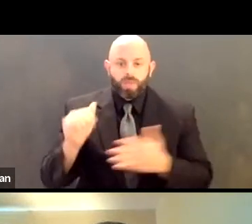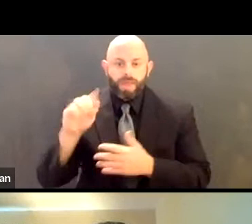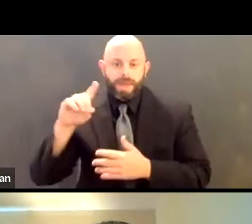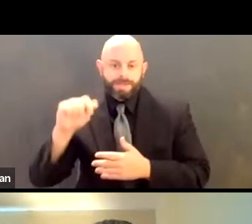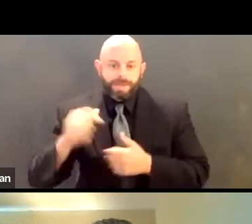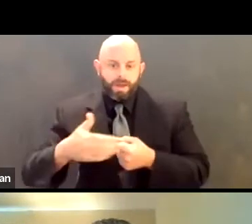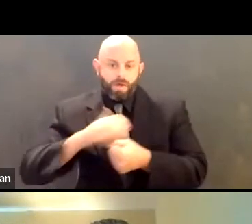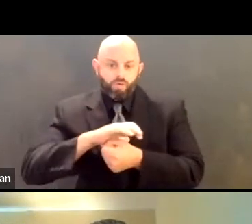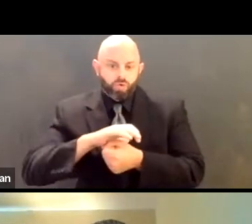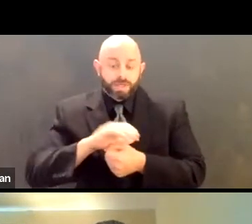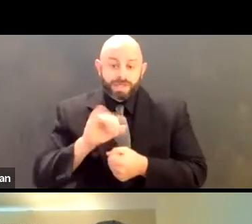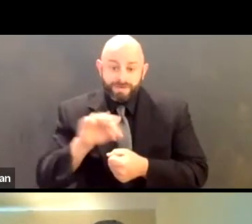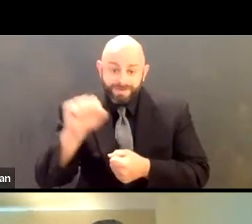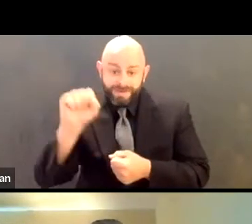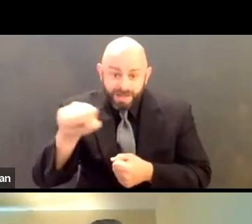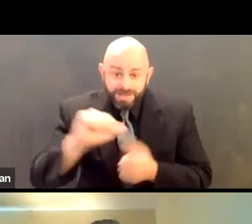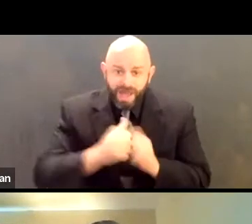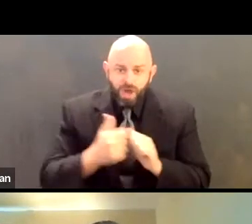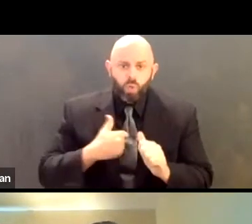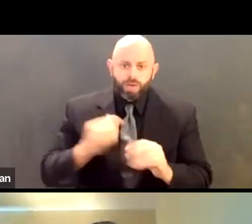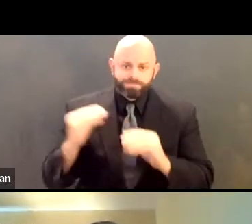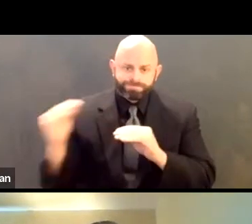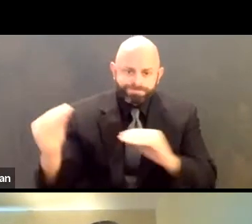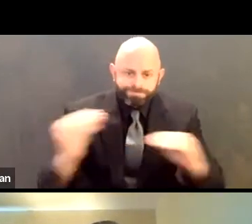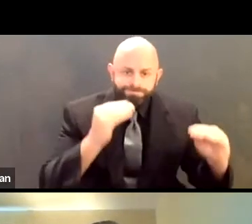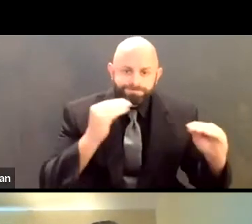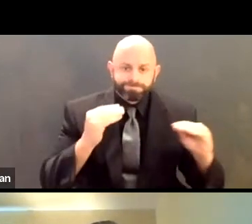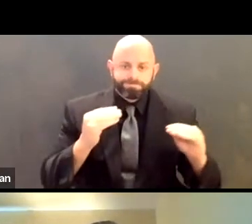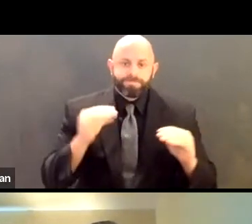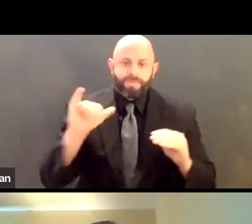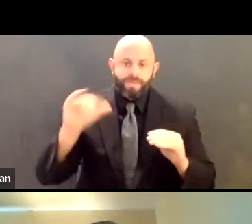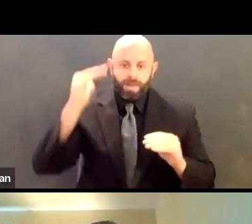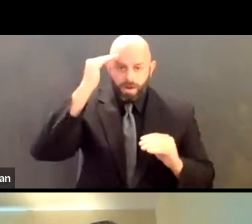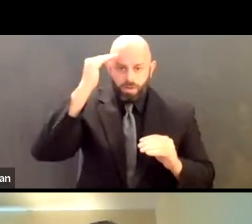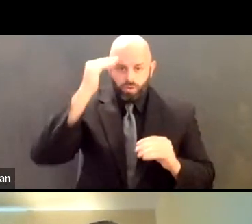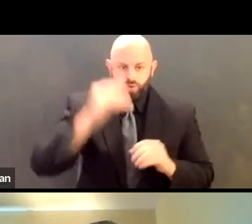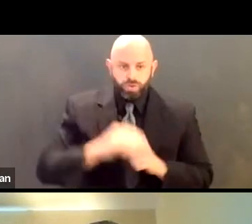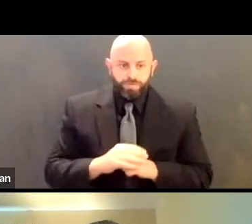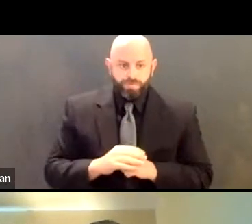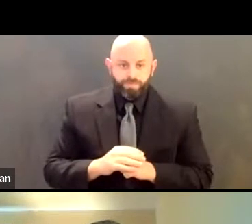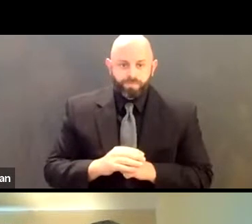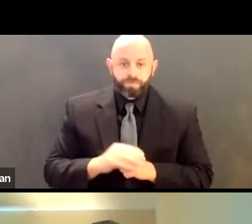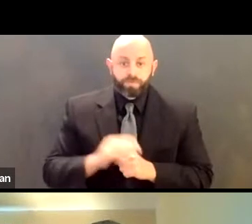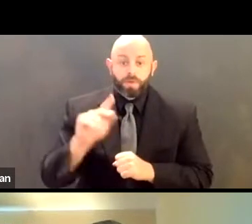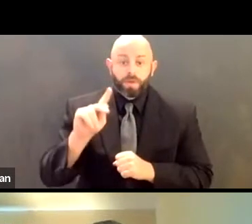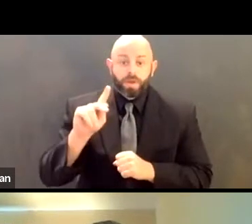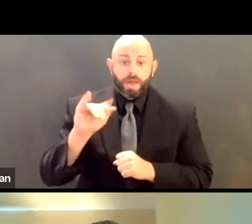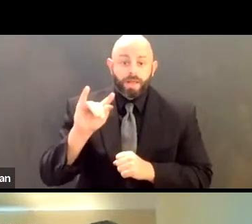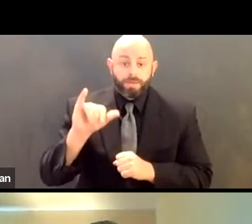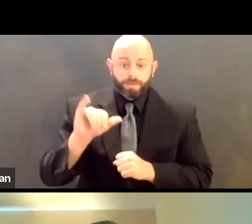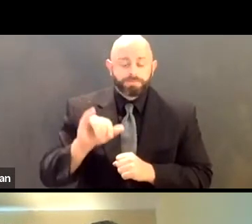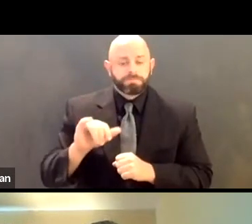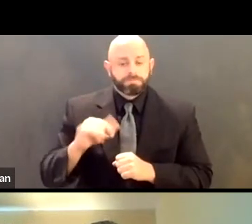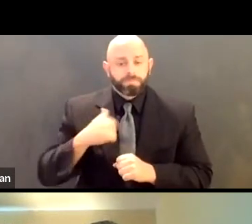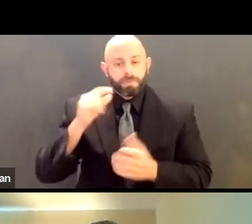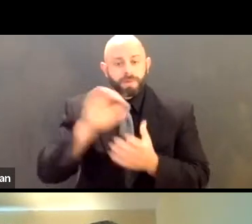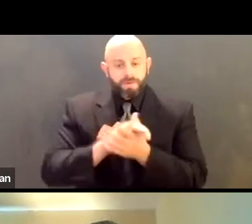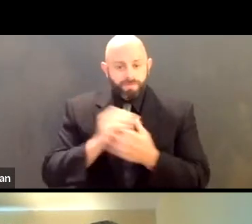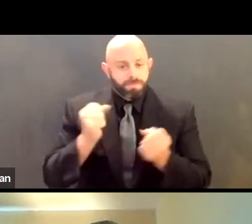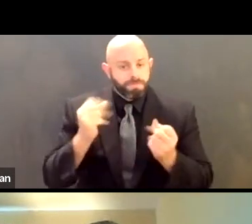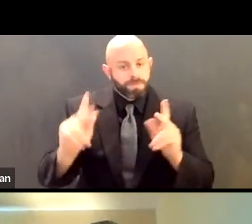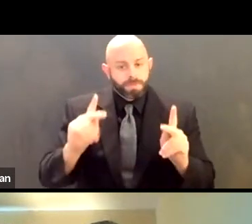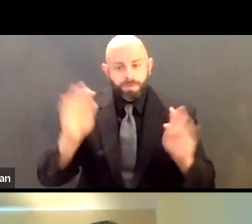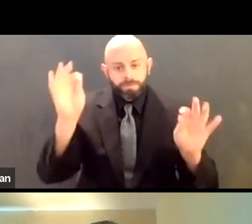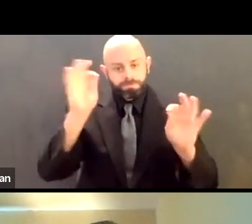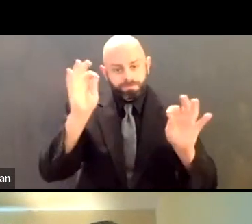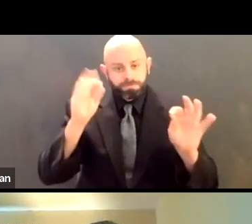counter that lack of knowledge? Yeah, I do believe there is a general lack of knowledge. I've heard employers express concerns